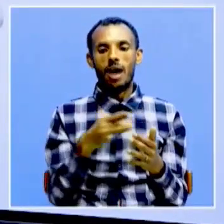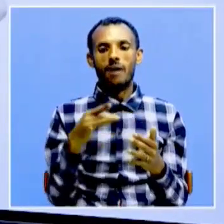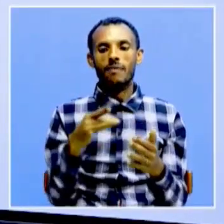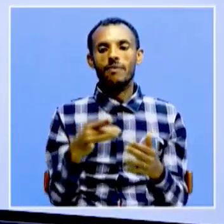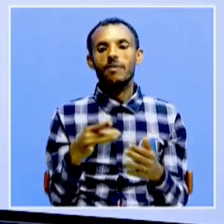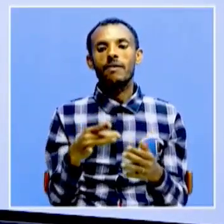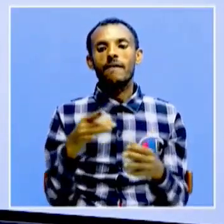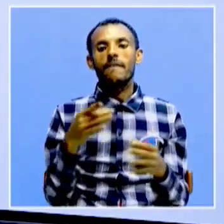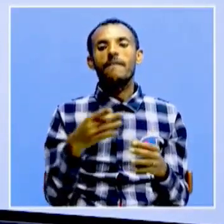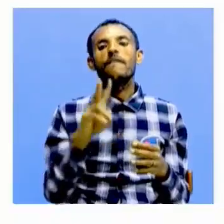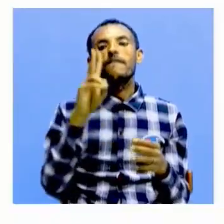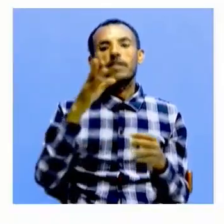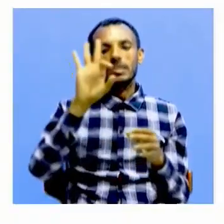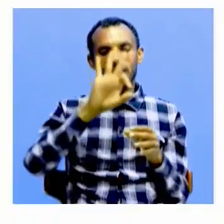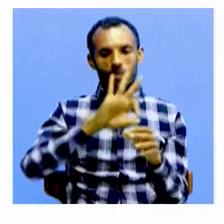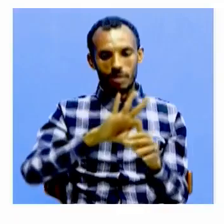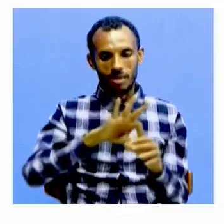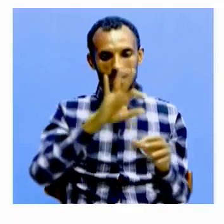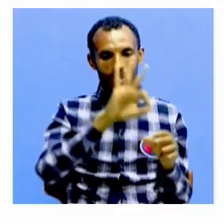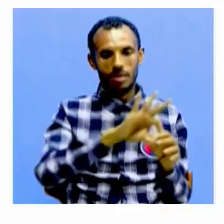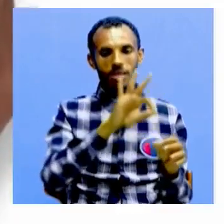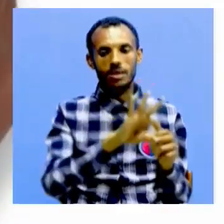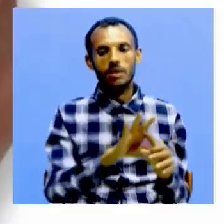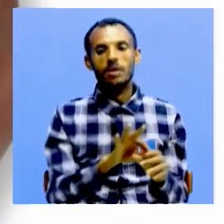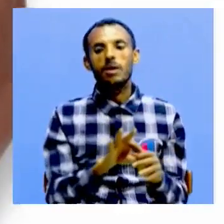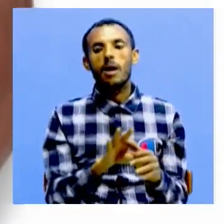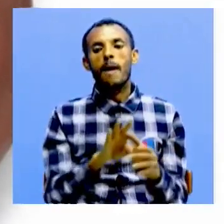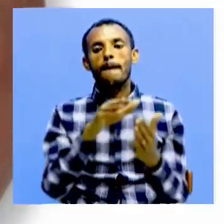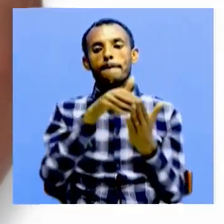right? Vegetable,